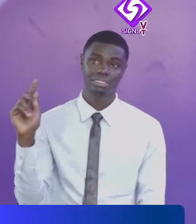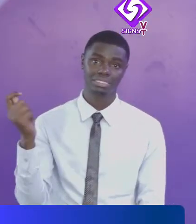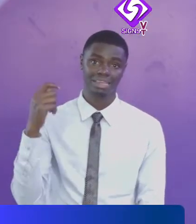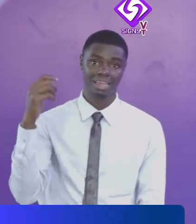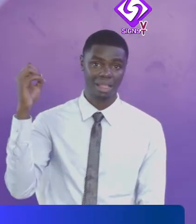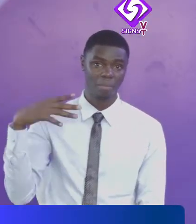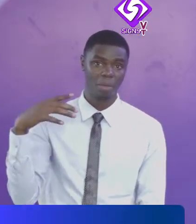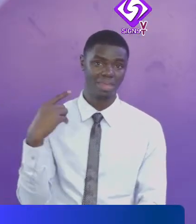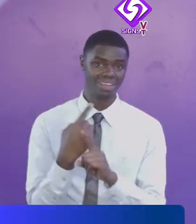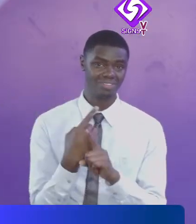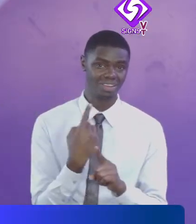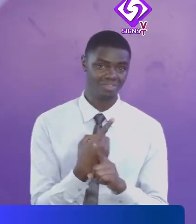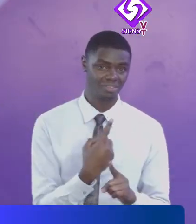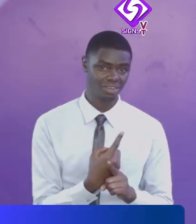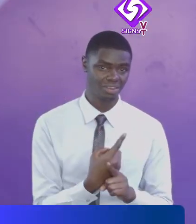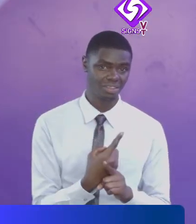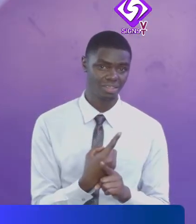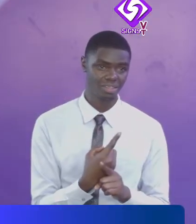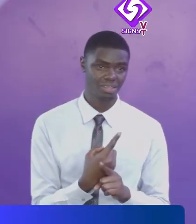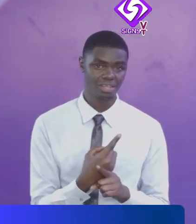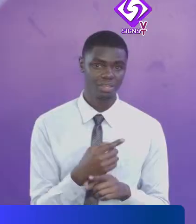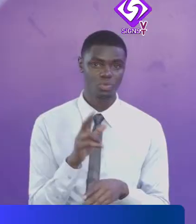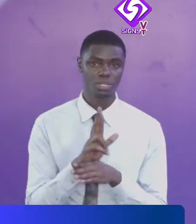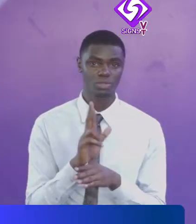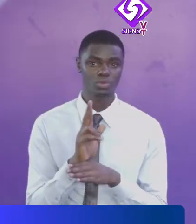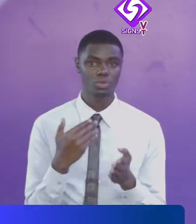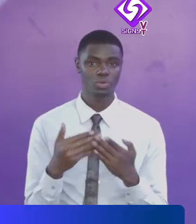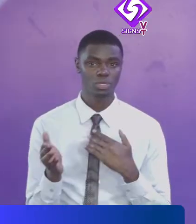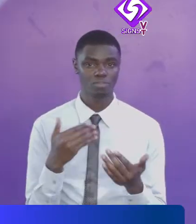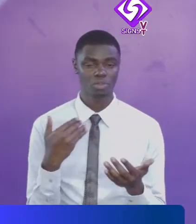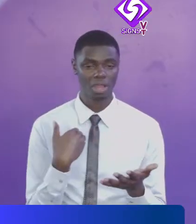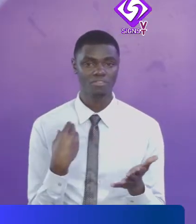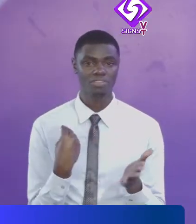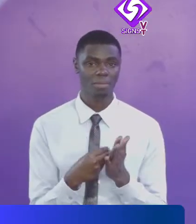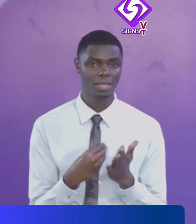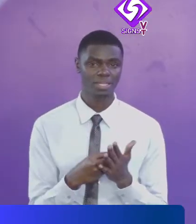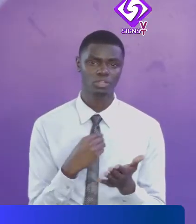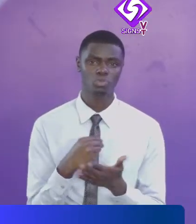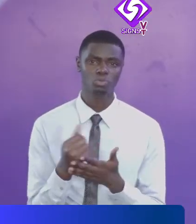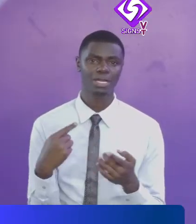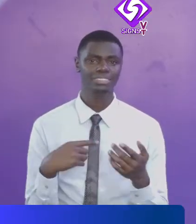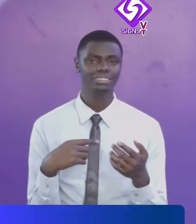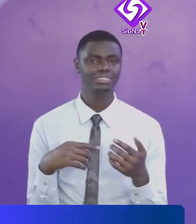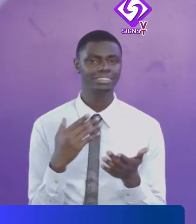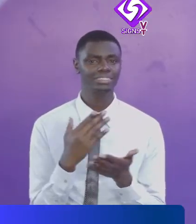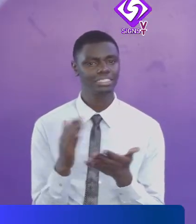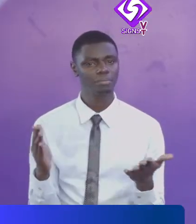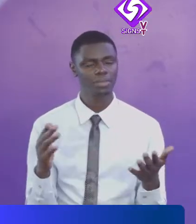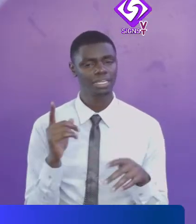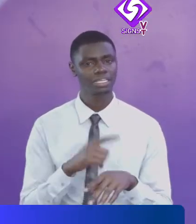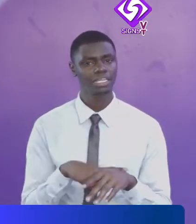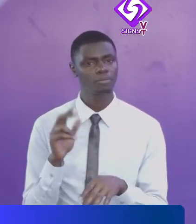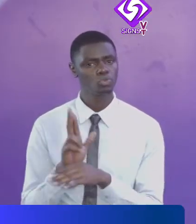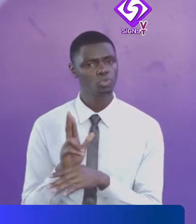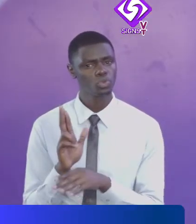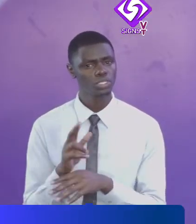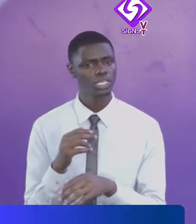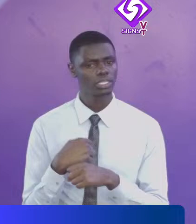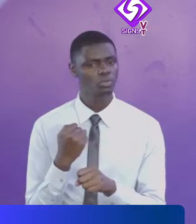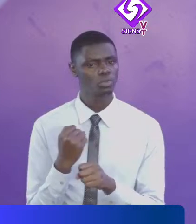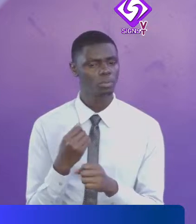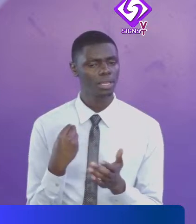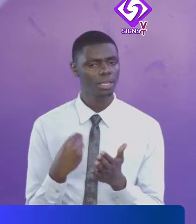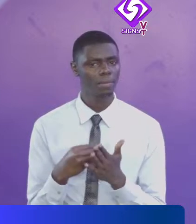all these others. Why don't you use whatever you have in terms of your money to buy something in these institutions? So even as you spend and as they make money, they share